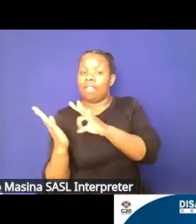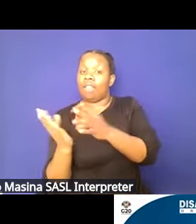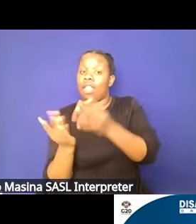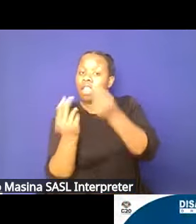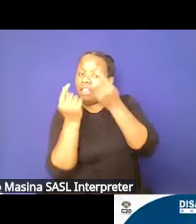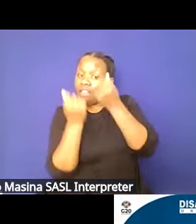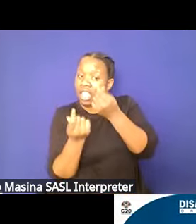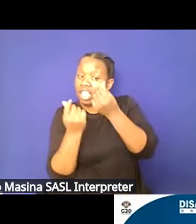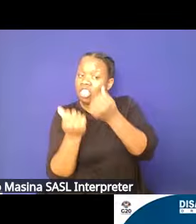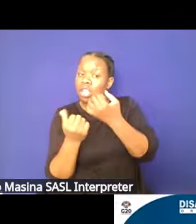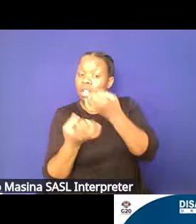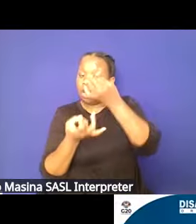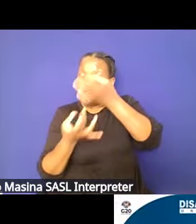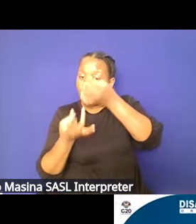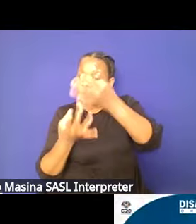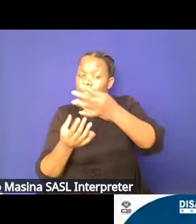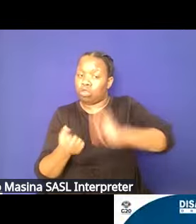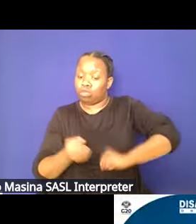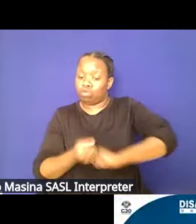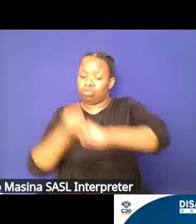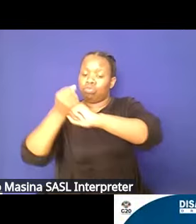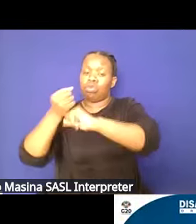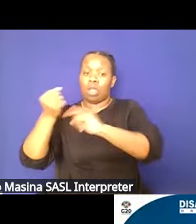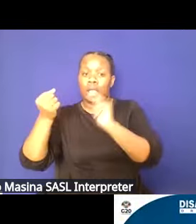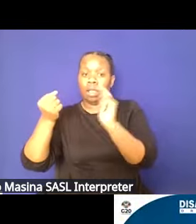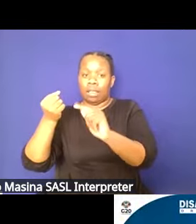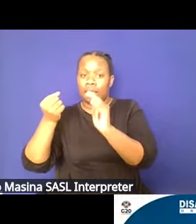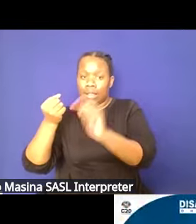to assess the entity from that perspective.